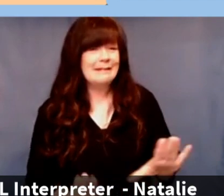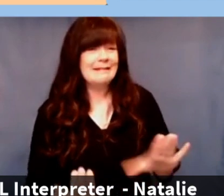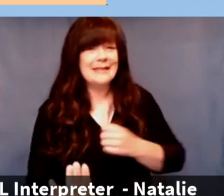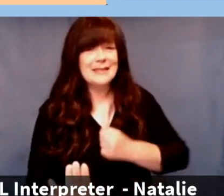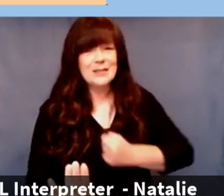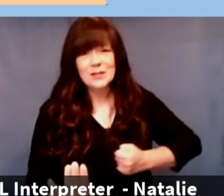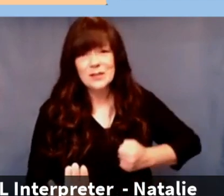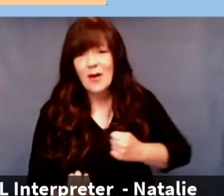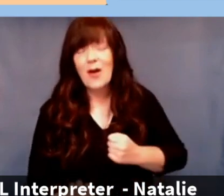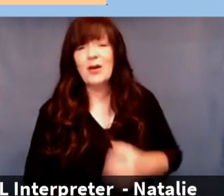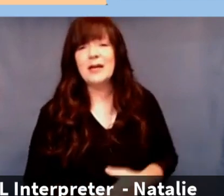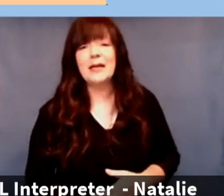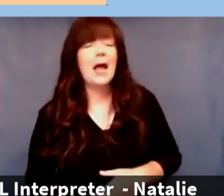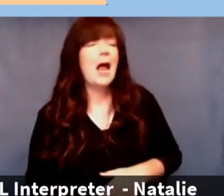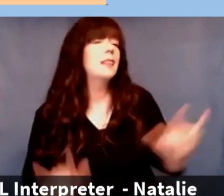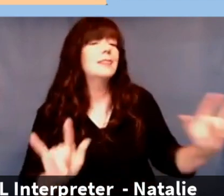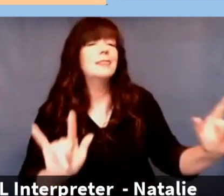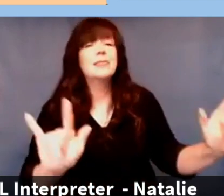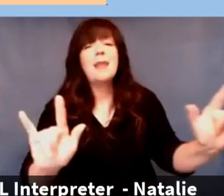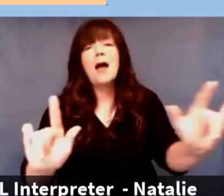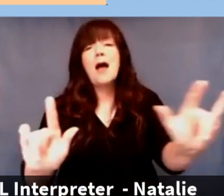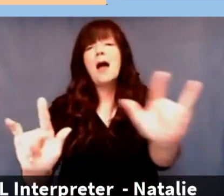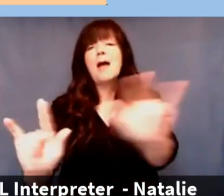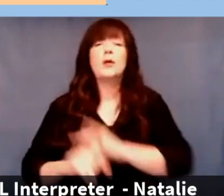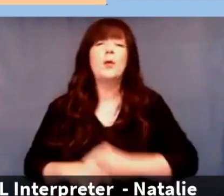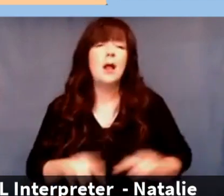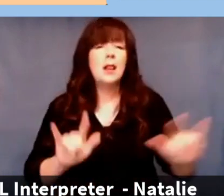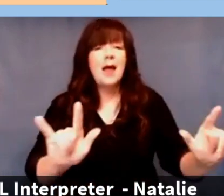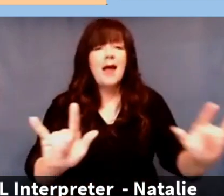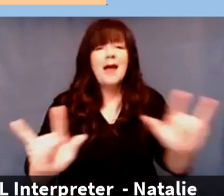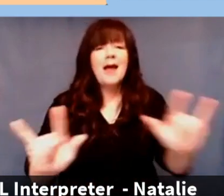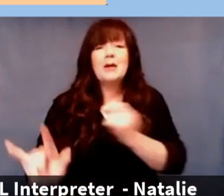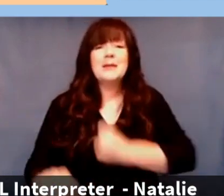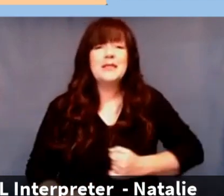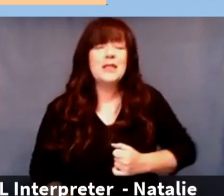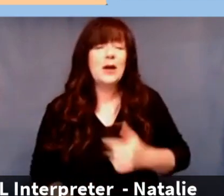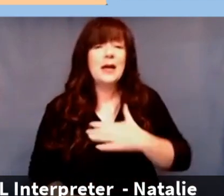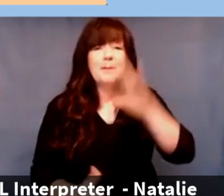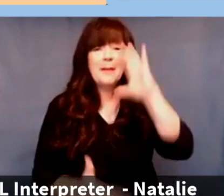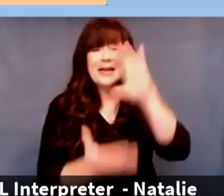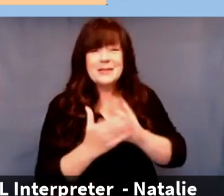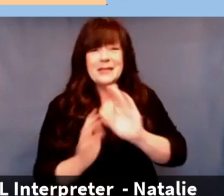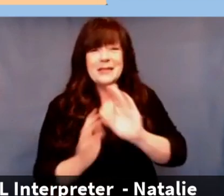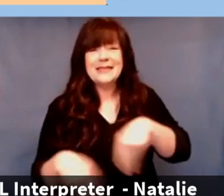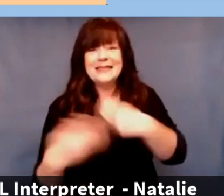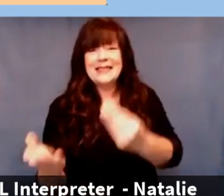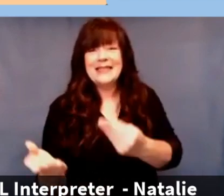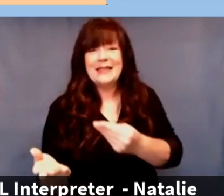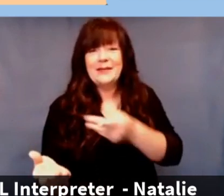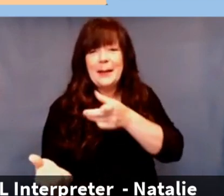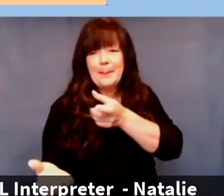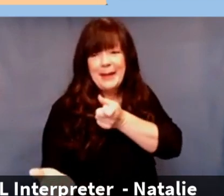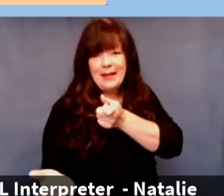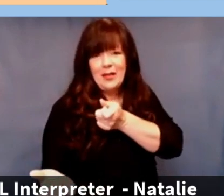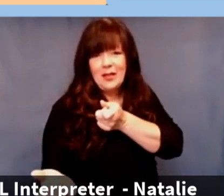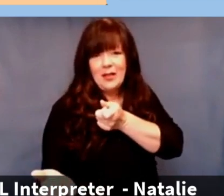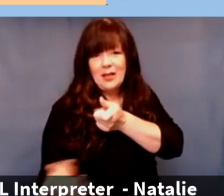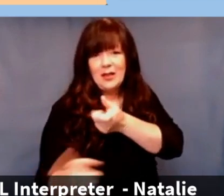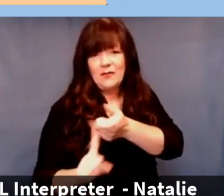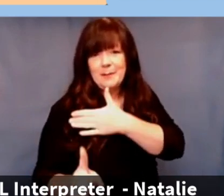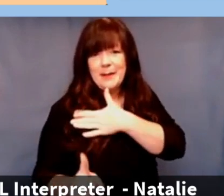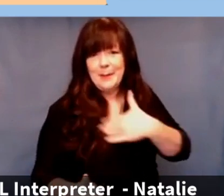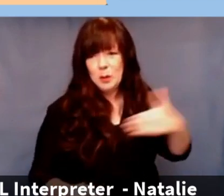Sorry, guys, I love you all. I am so sorry. I had to give my husband milk for my.